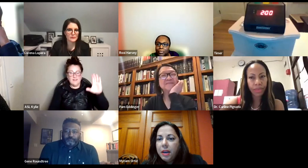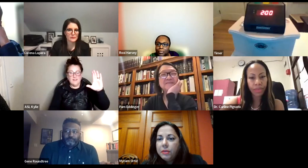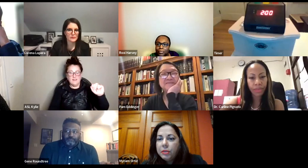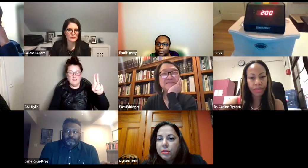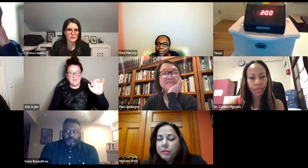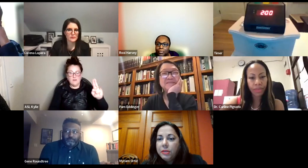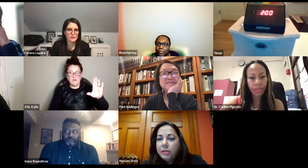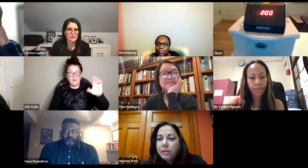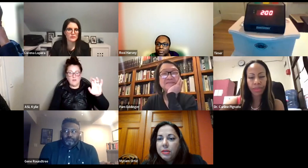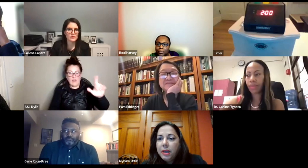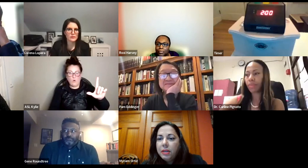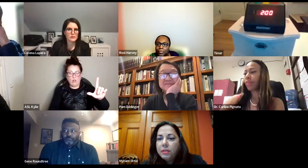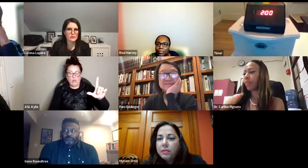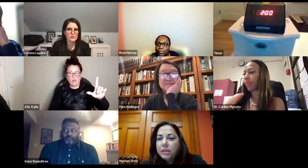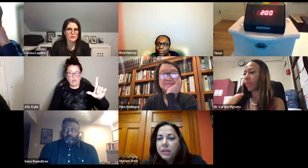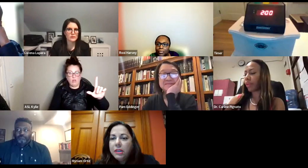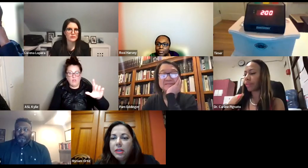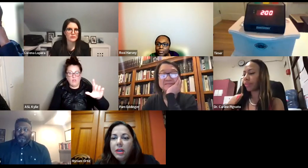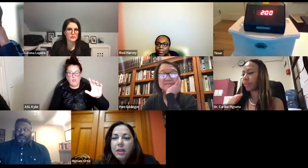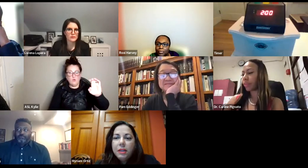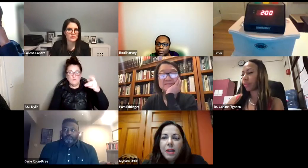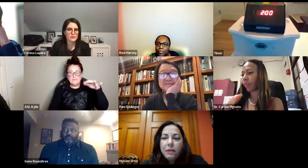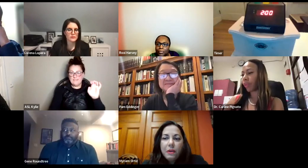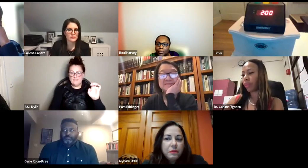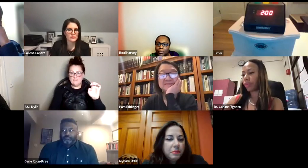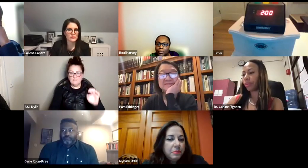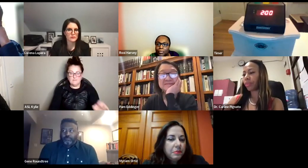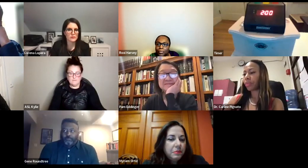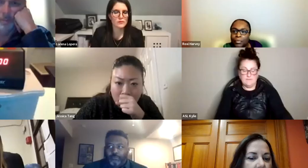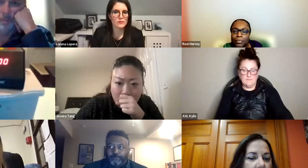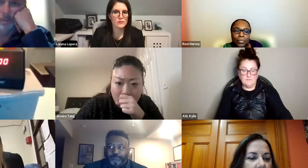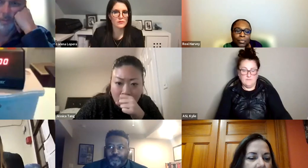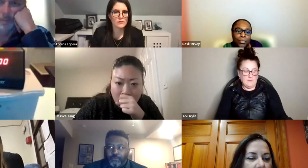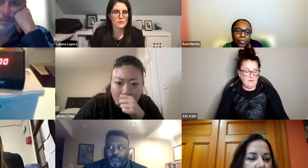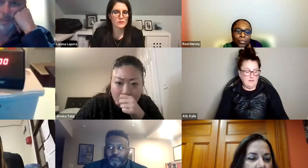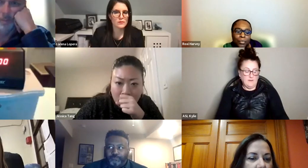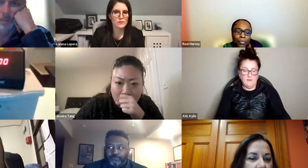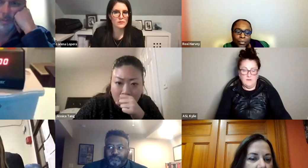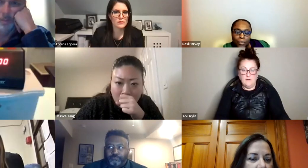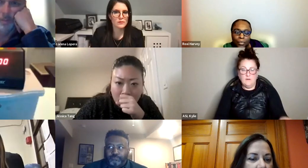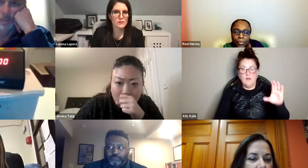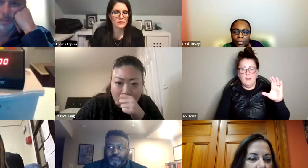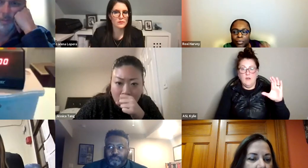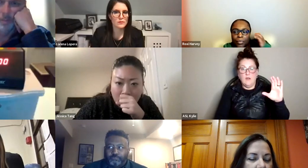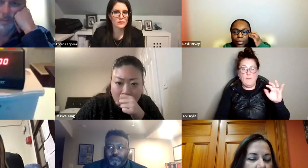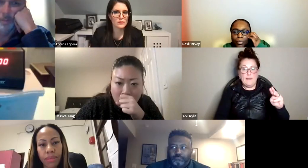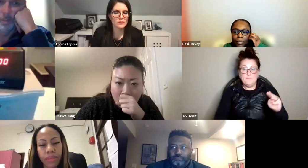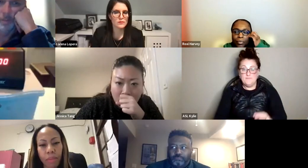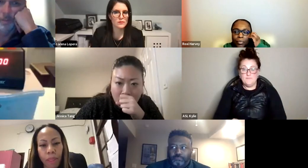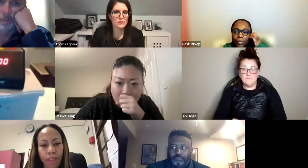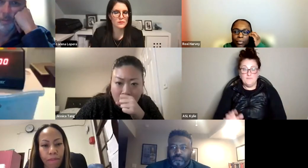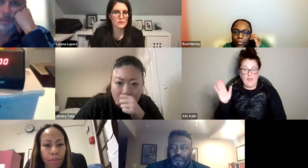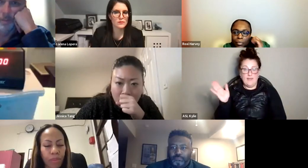then Carol Churchill, then Christine Langhoff. Carmen? Hi.